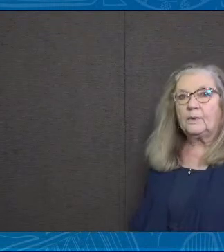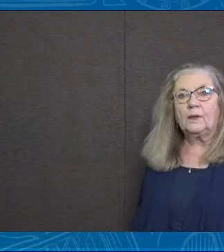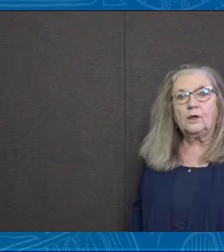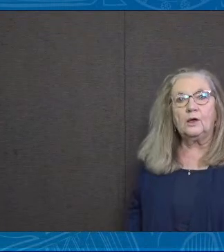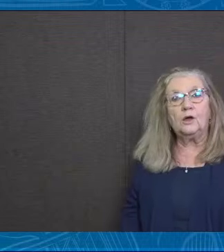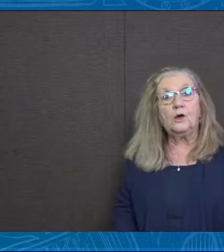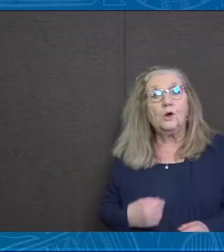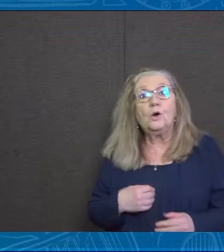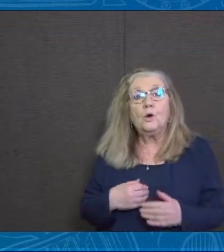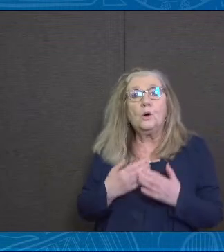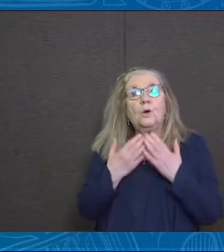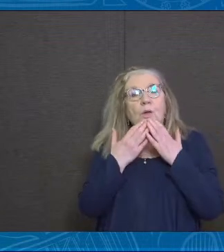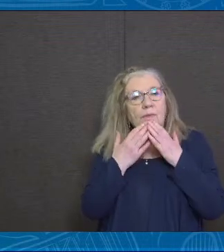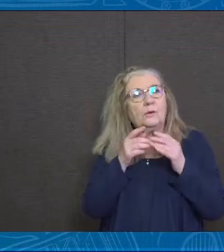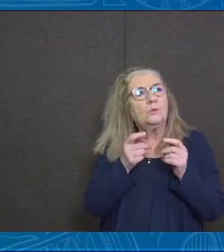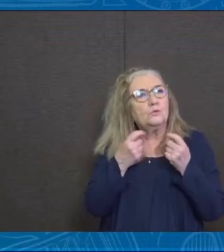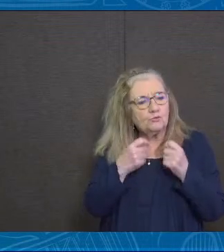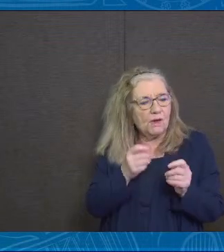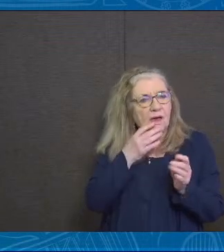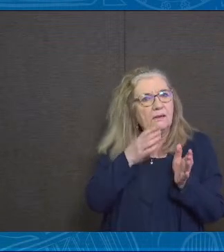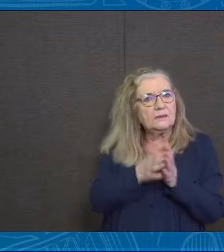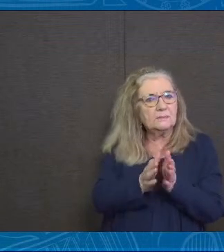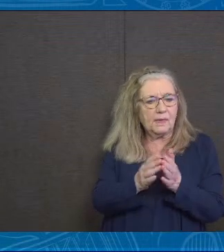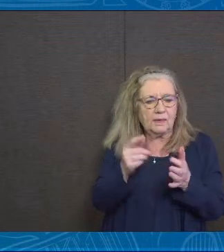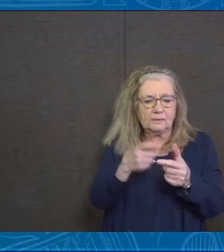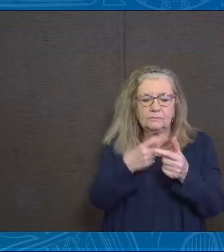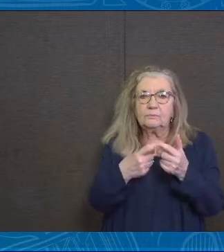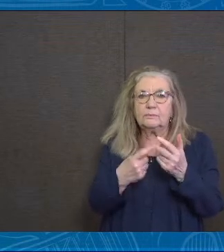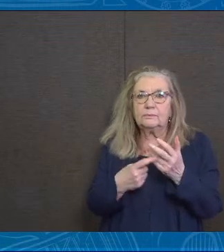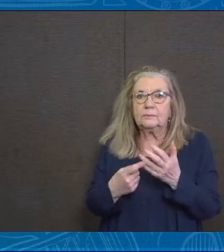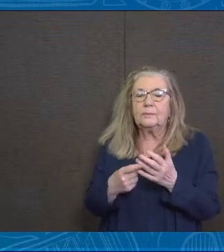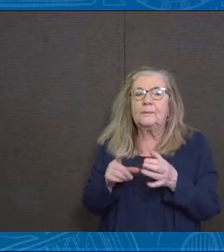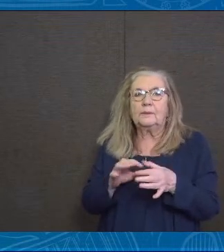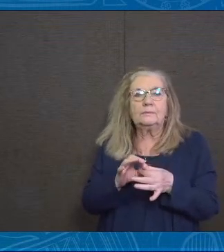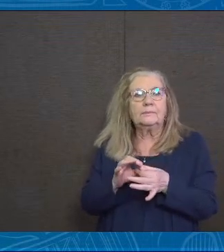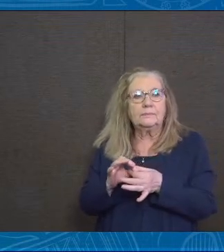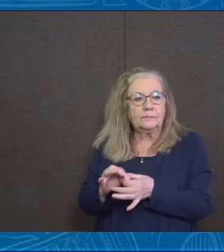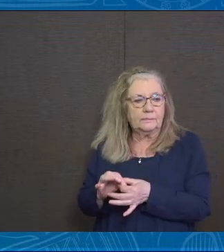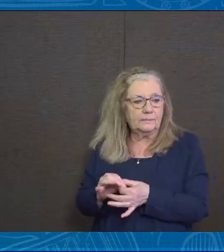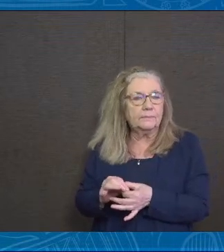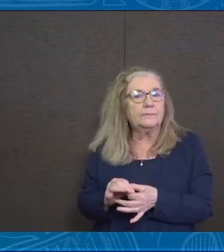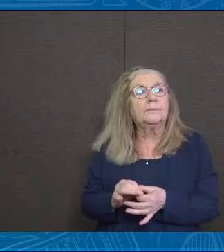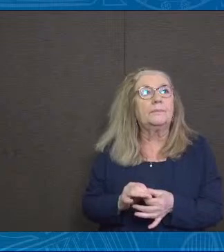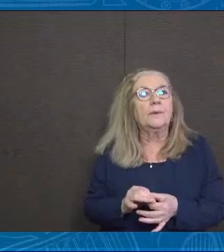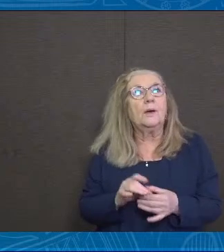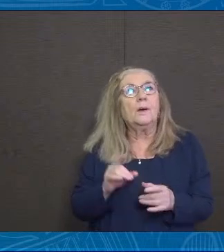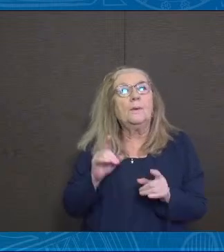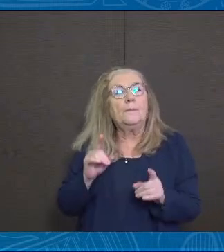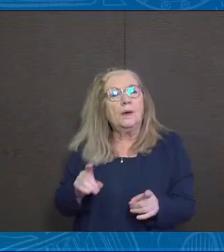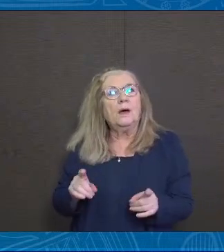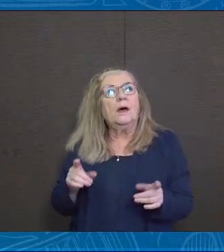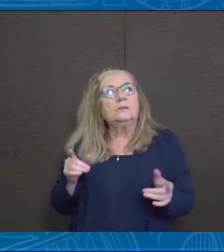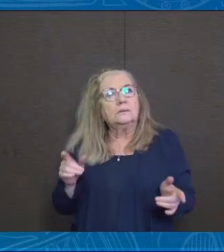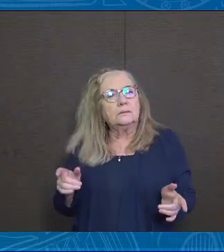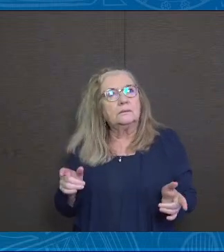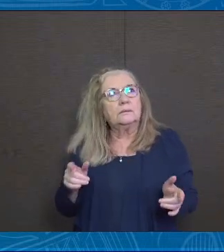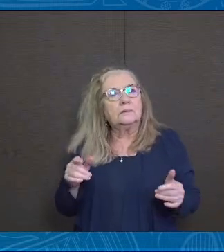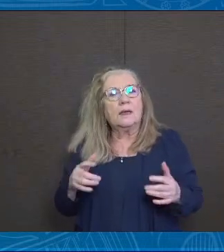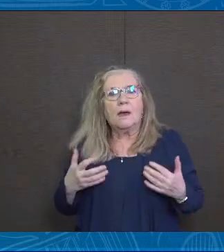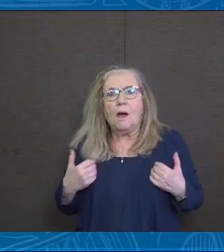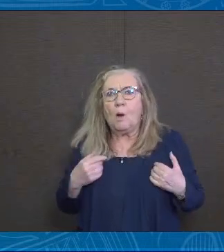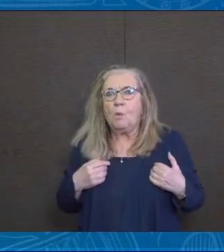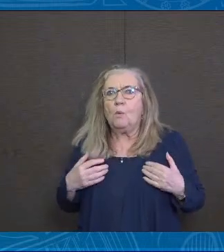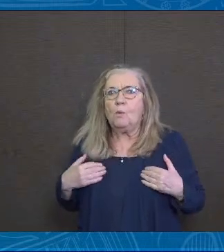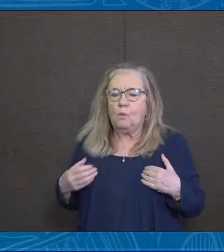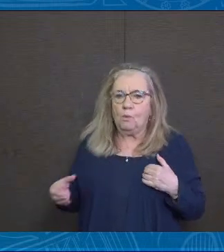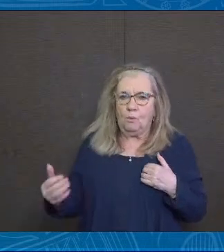your starting point around the disaster risk is actually a contingent liability. In other words, it's unseen. But the data helps us actually put into the forefront. When you